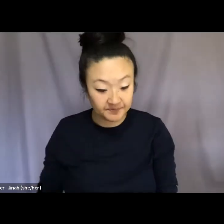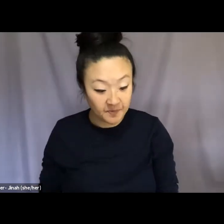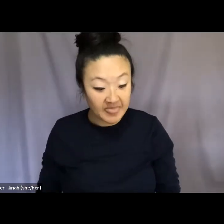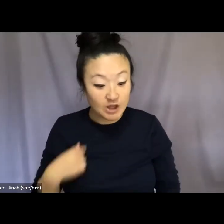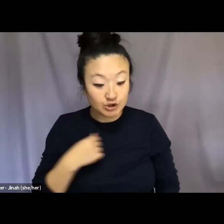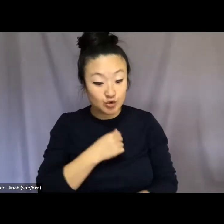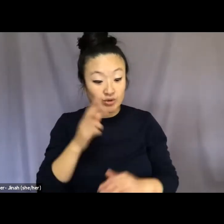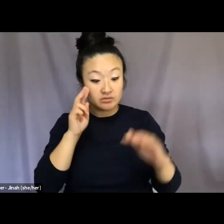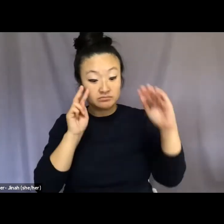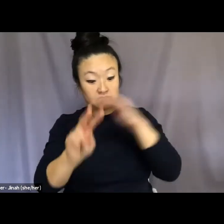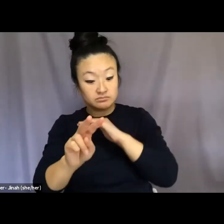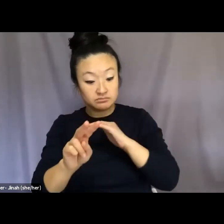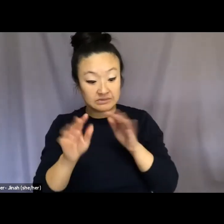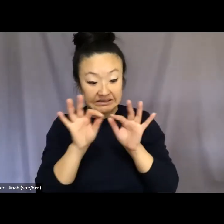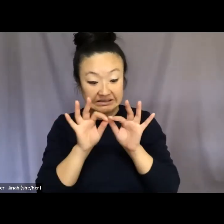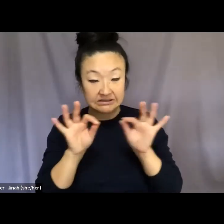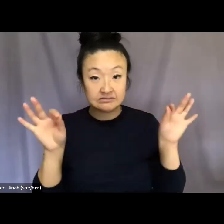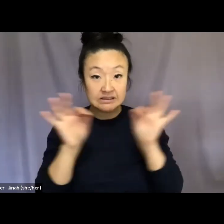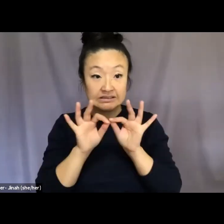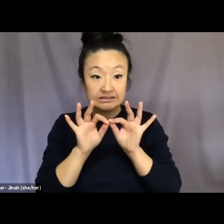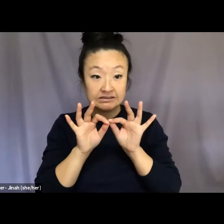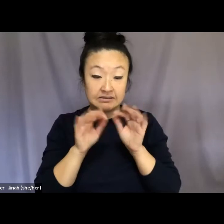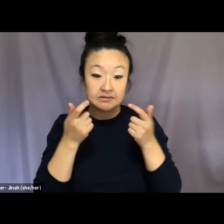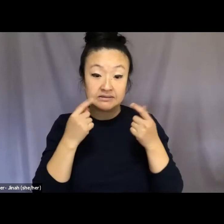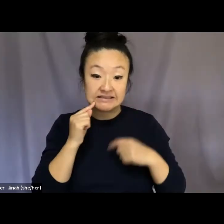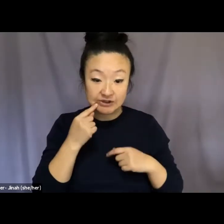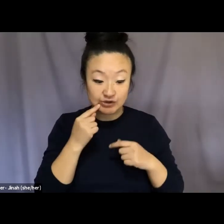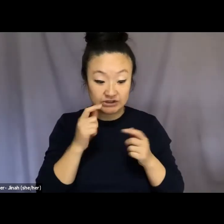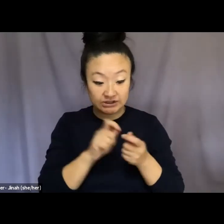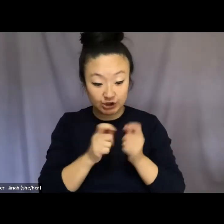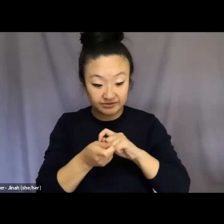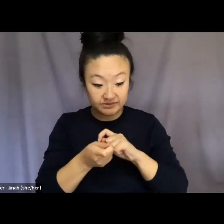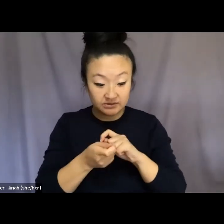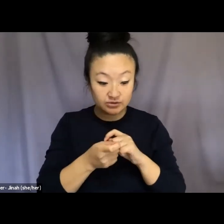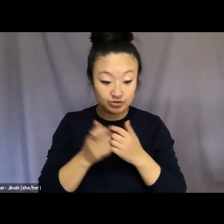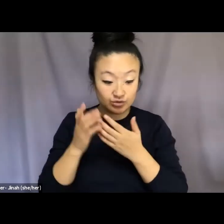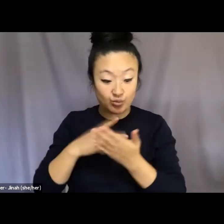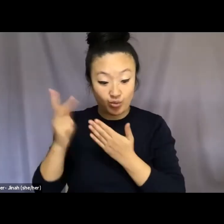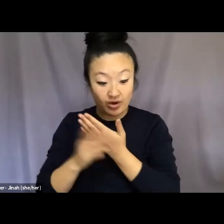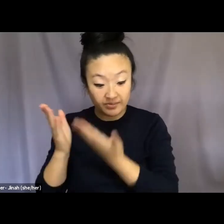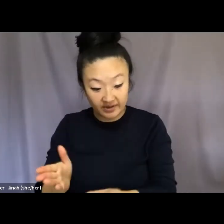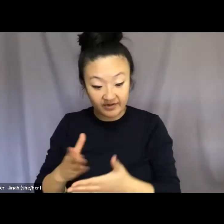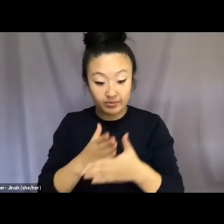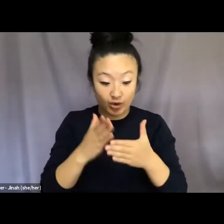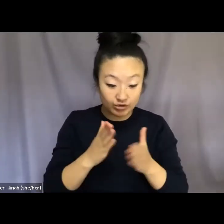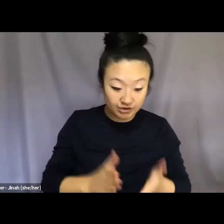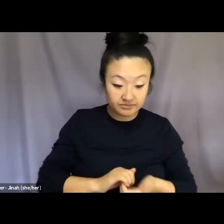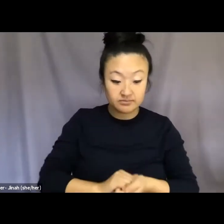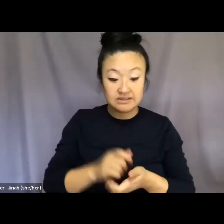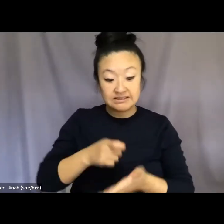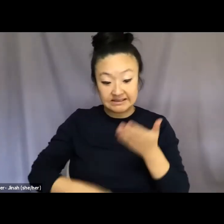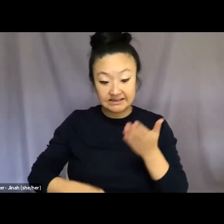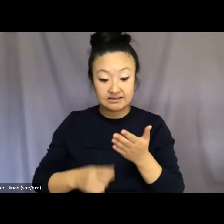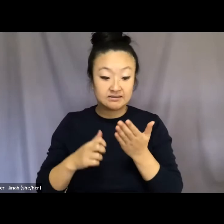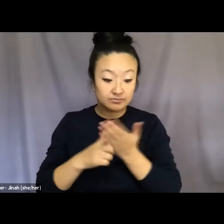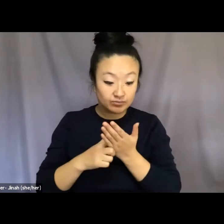it operates. To share specific examples of the current and future impacts to our cultural nonprofits and the communities they serve,